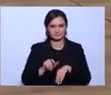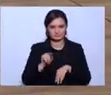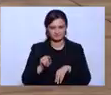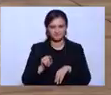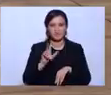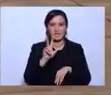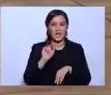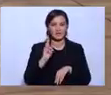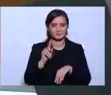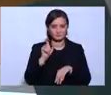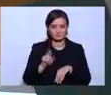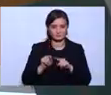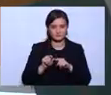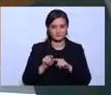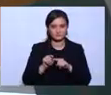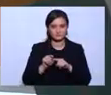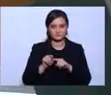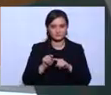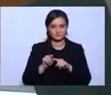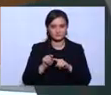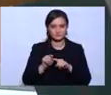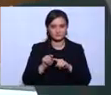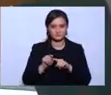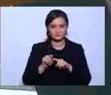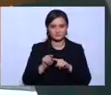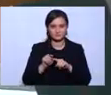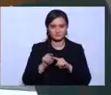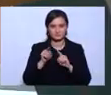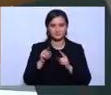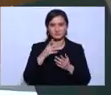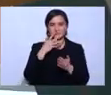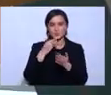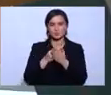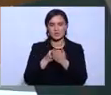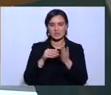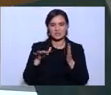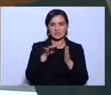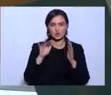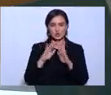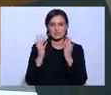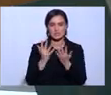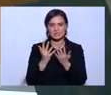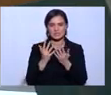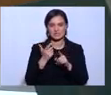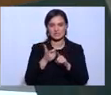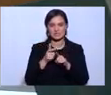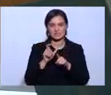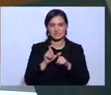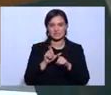the others in his society with the ugly or the deformed conscience. So they